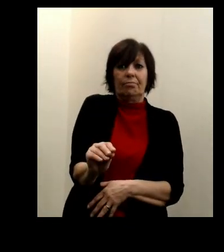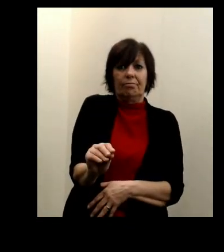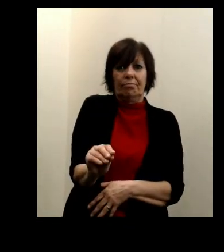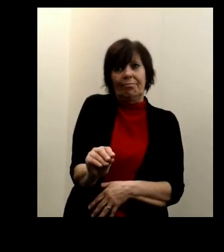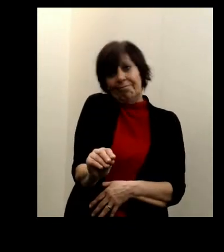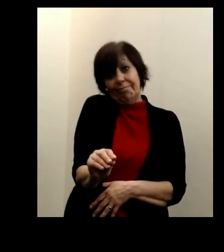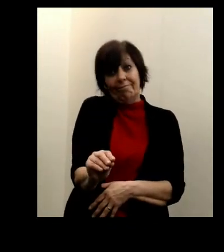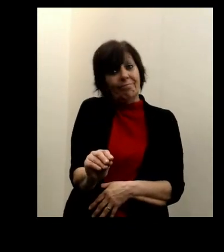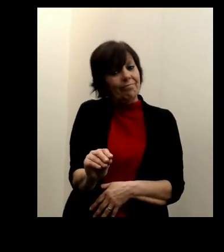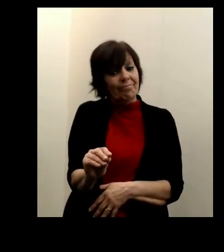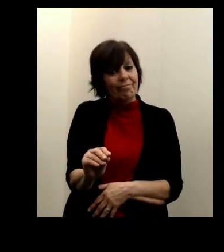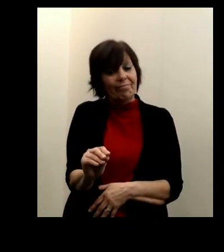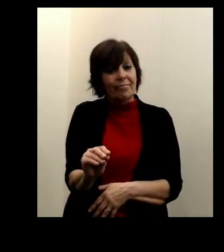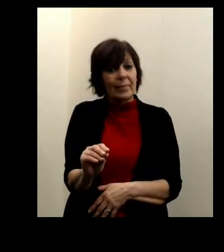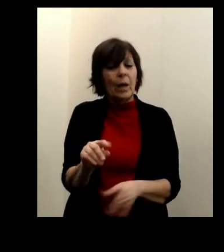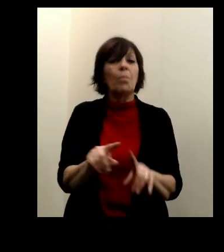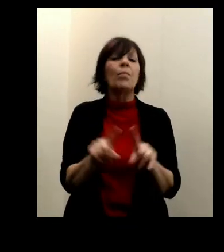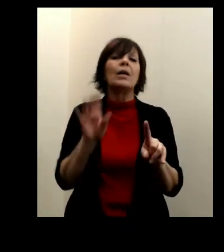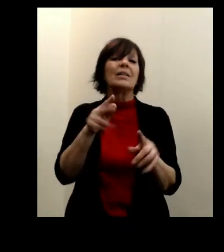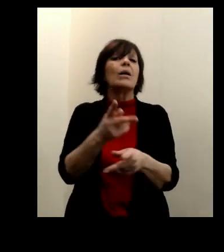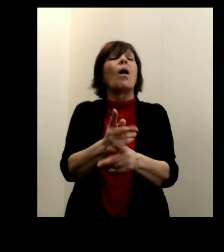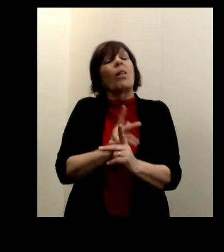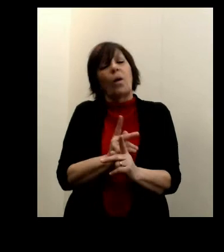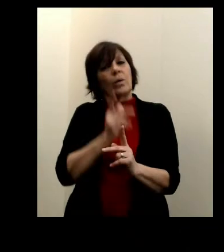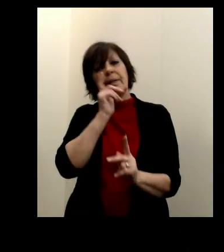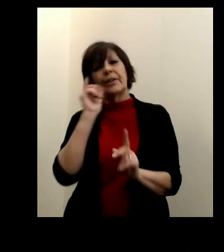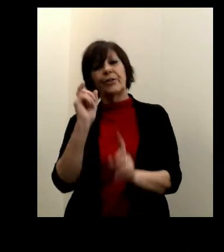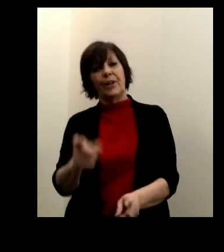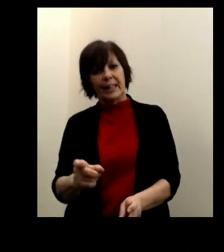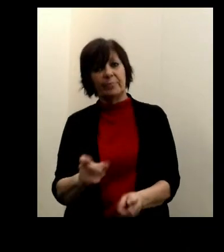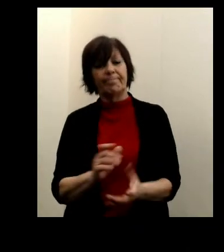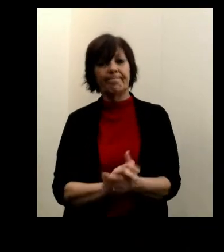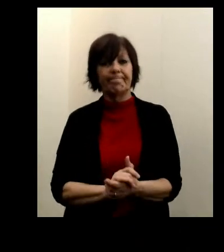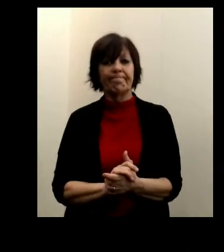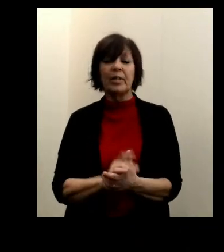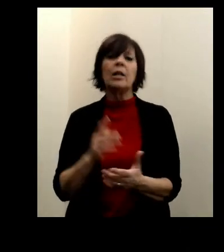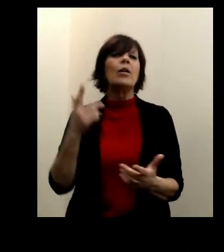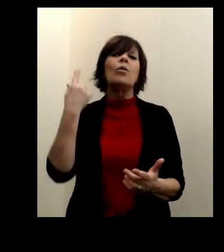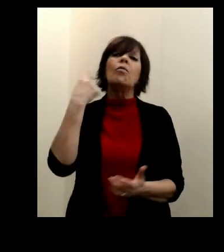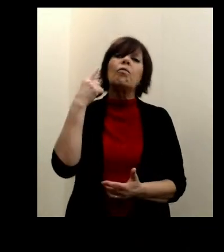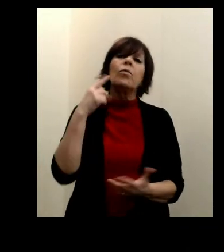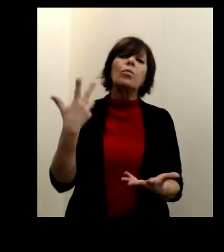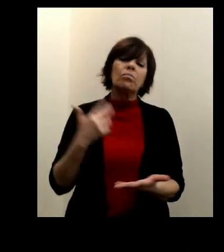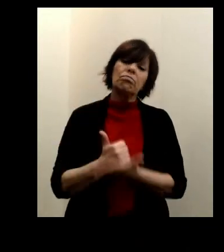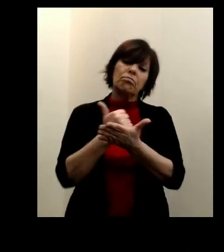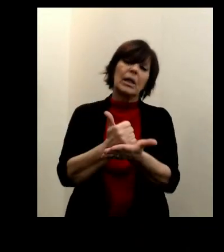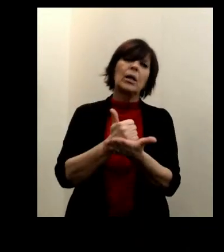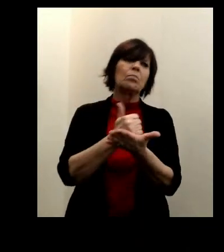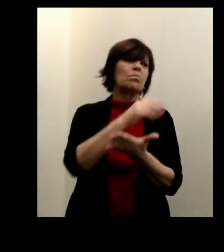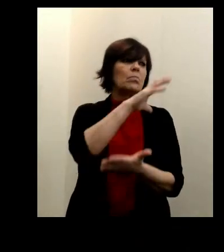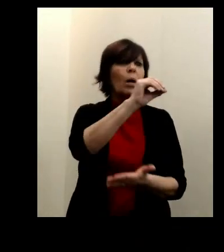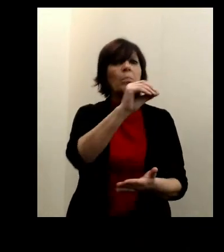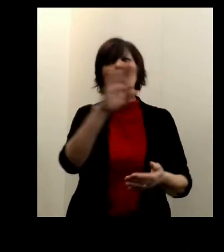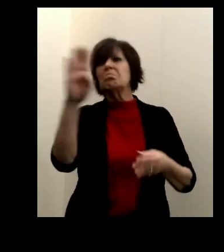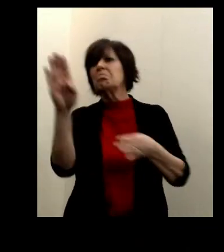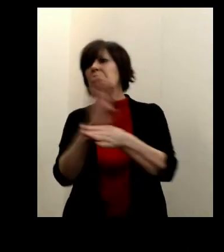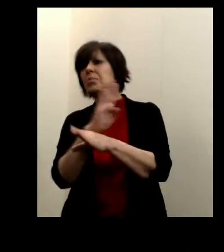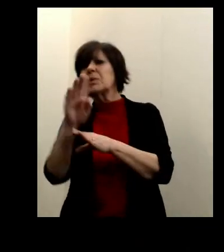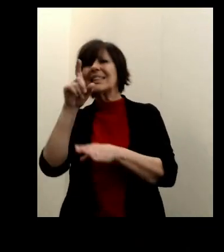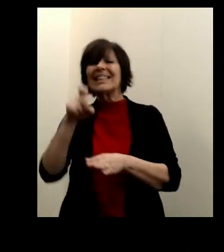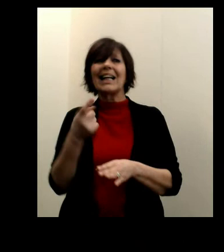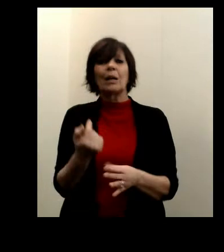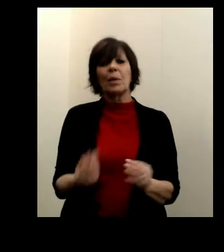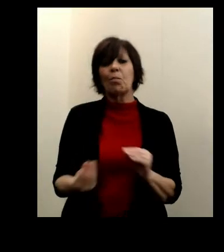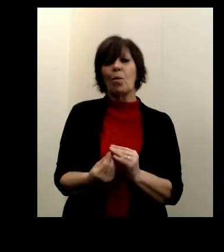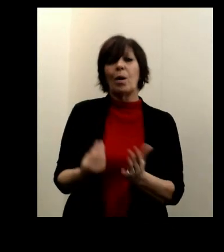free, but it is a loan. It's not a grant. And it is to assist companies and businesses that may need additional working